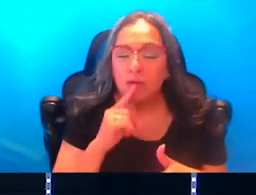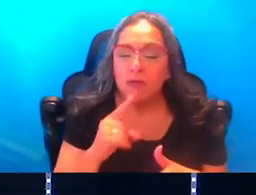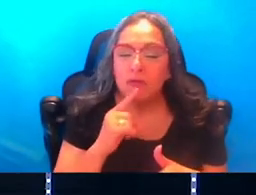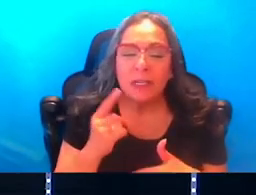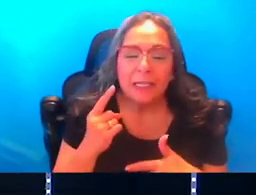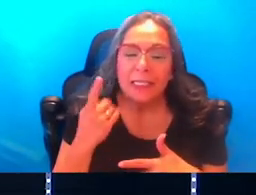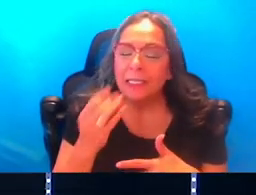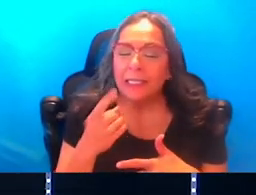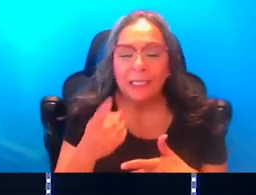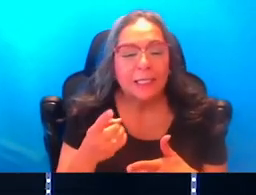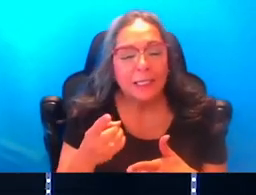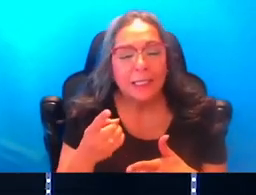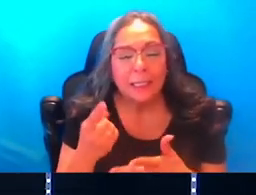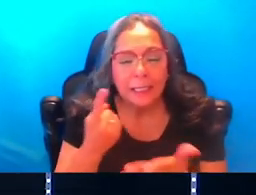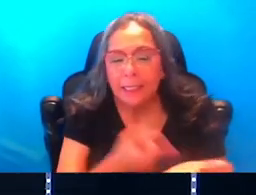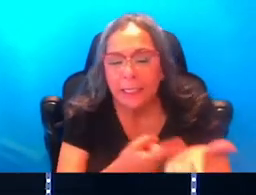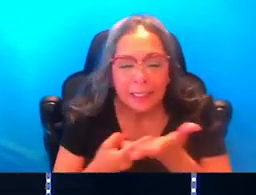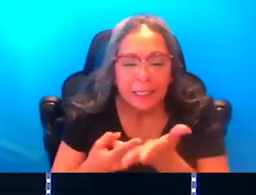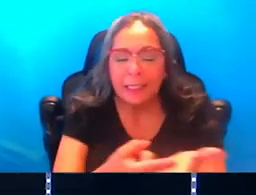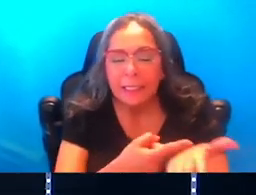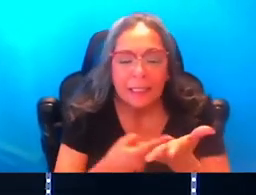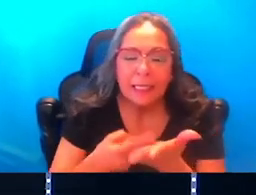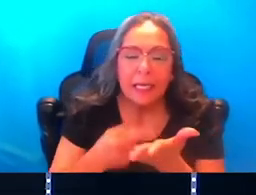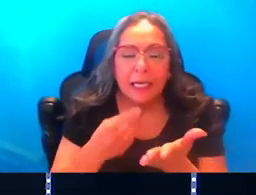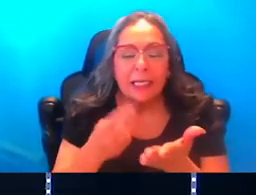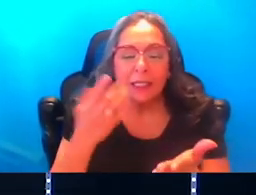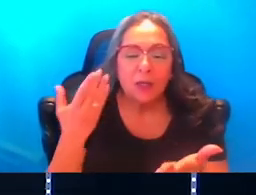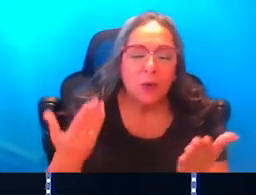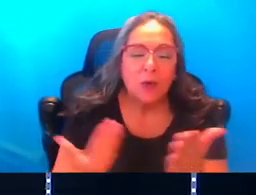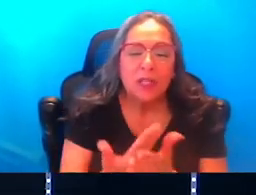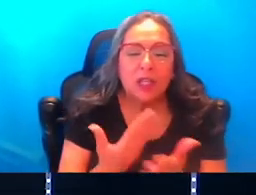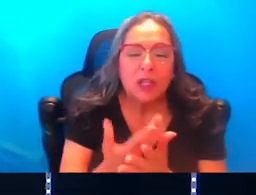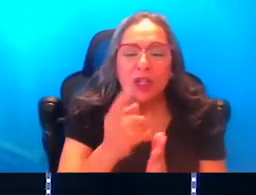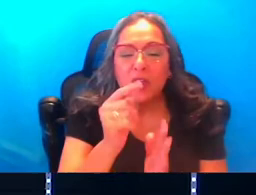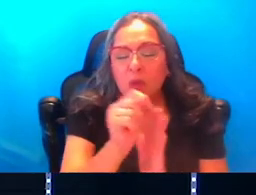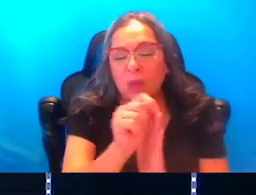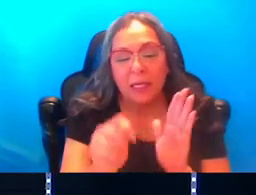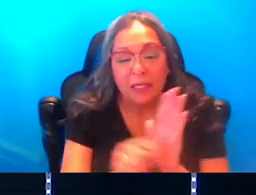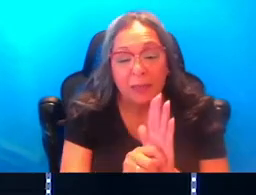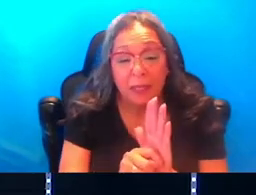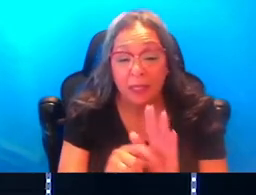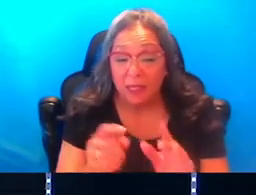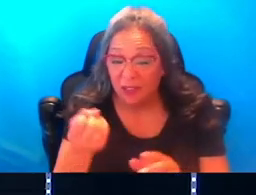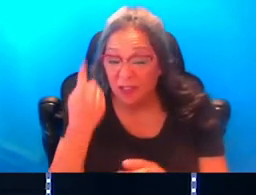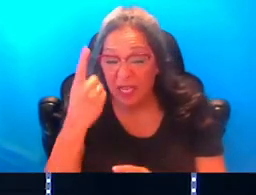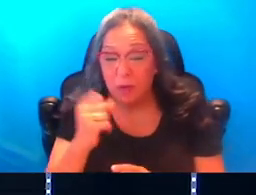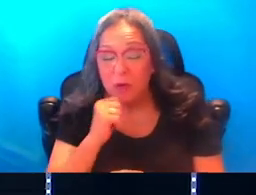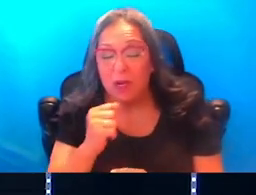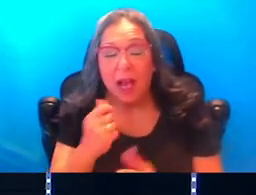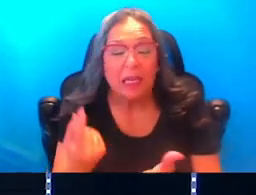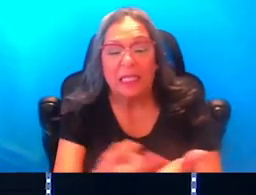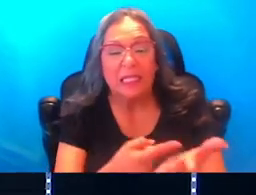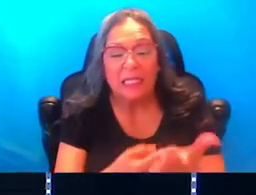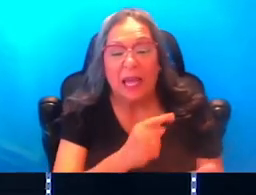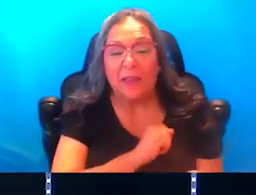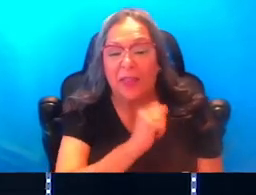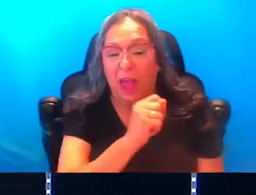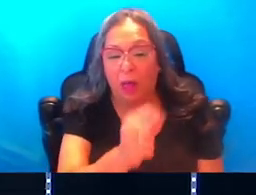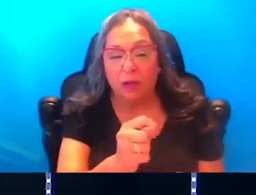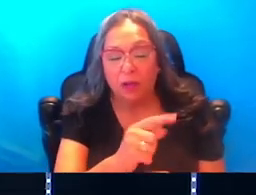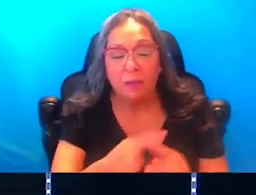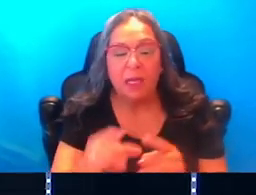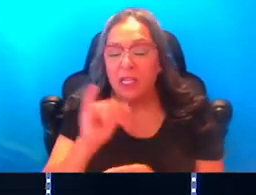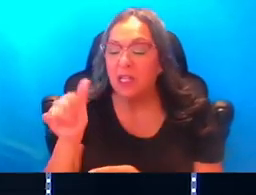entire New Testament. We're not going to get into the theology debate, though, because James is going to end this particular